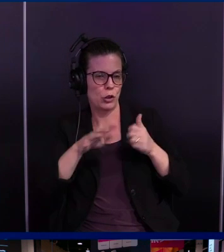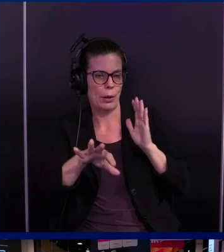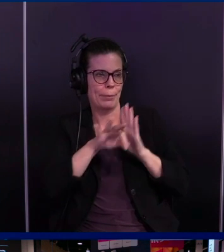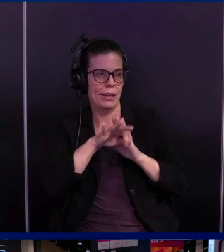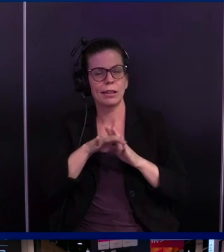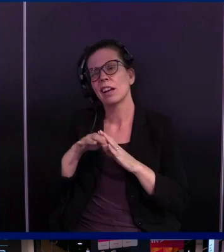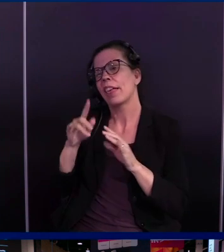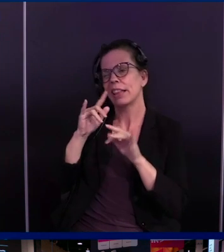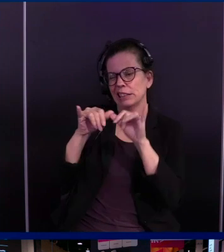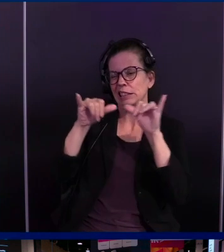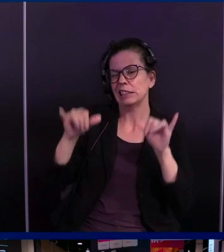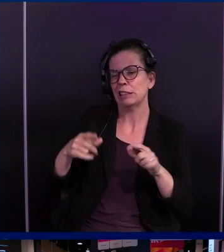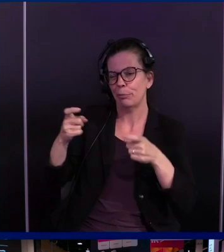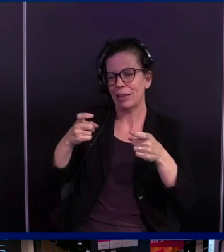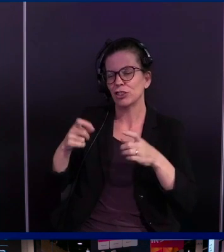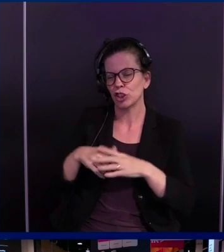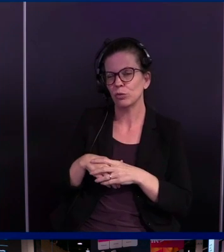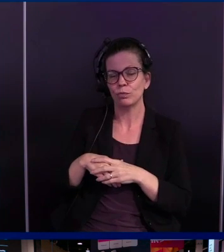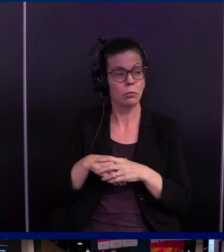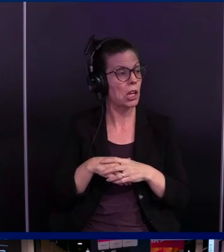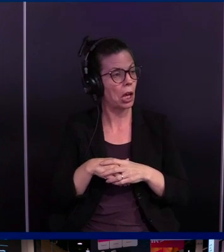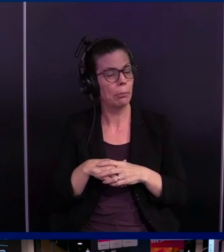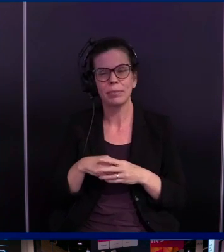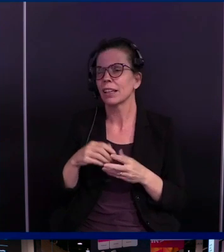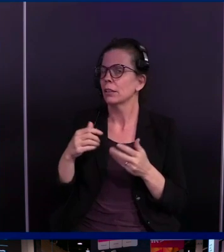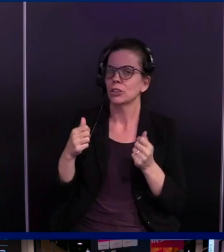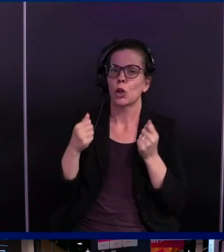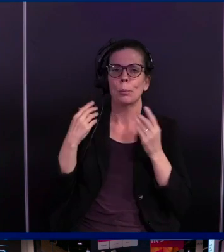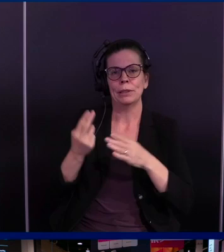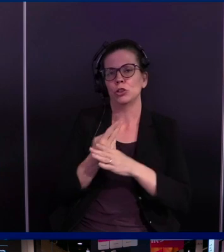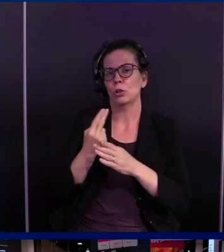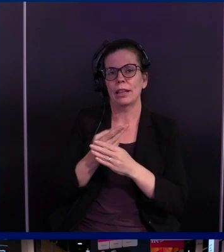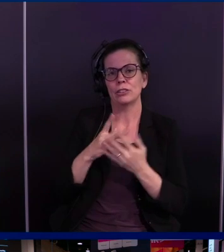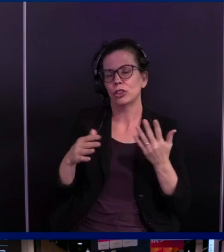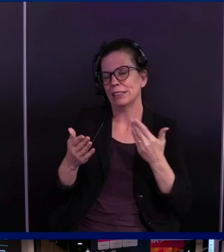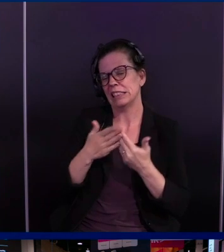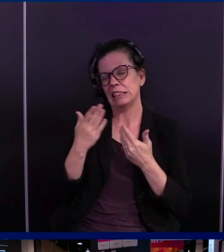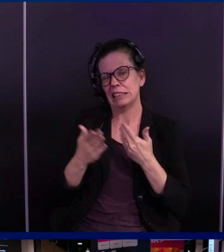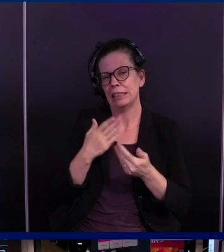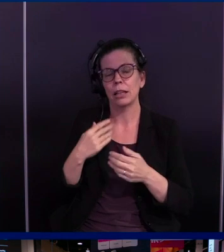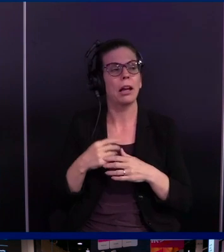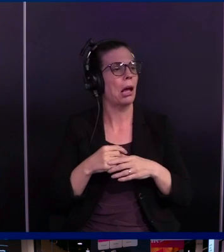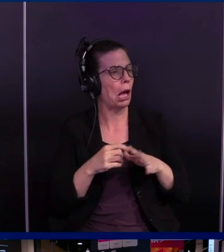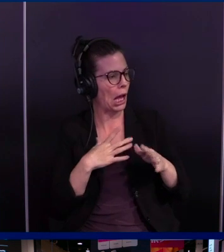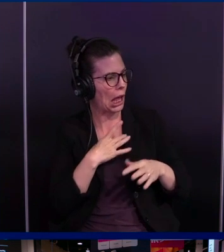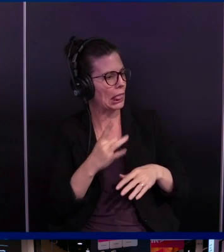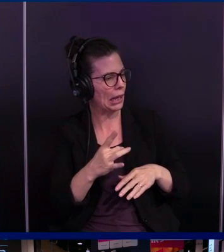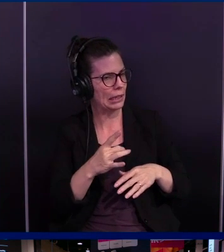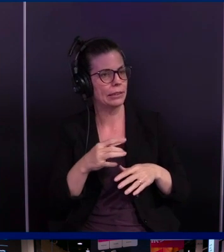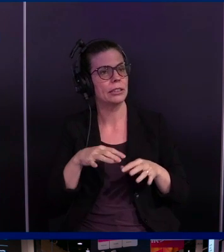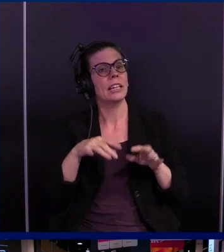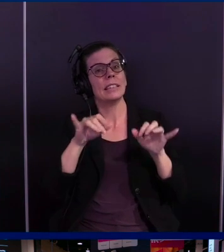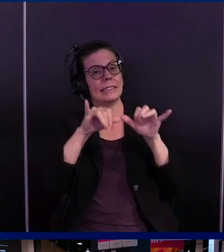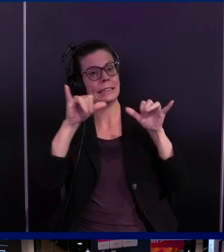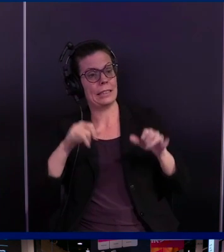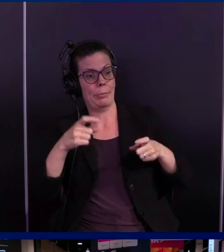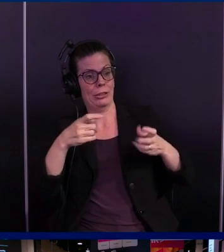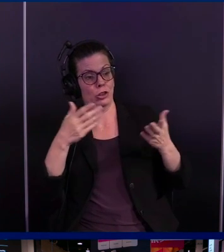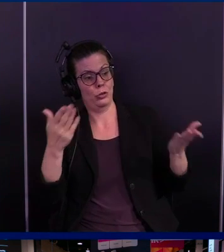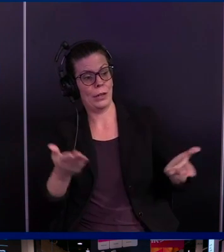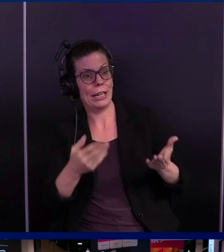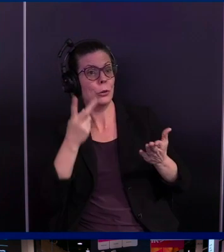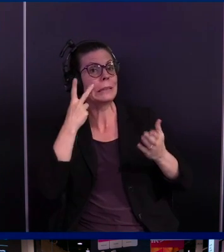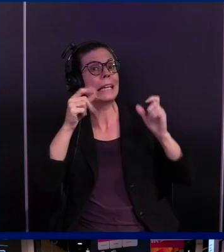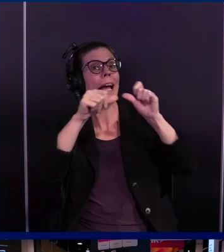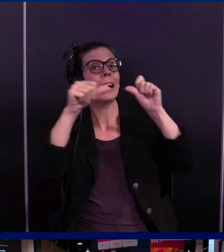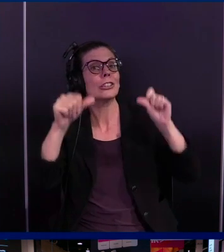be systems manager. Yeah. Yeah. Just Okay. so much utilization. It's easy to. I like that. Systems manager is right here. So we can see like the